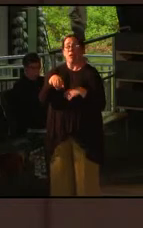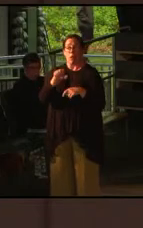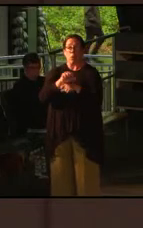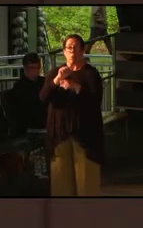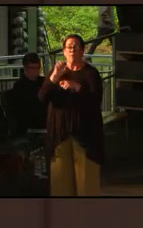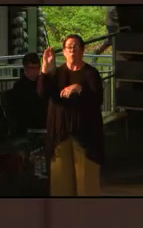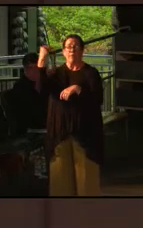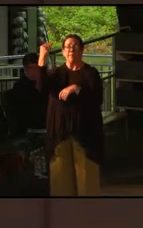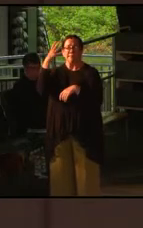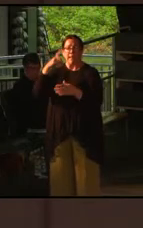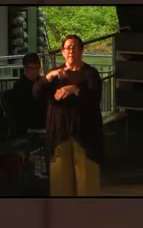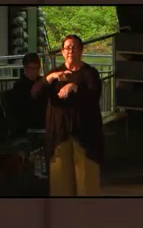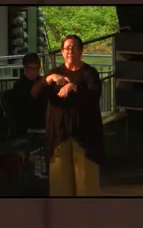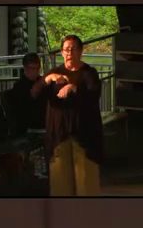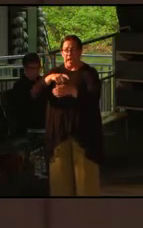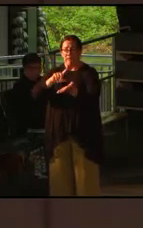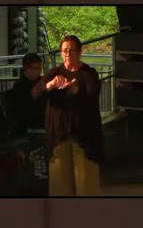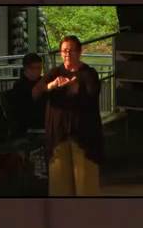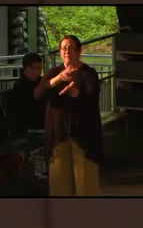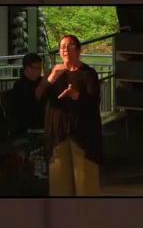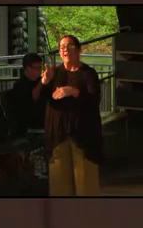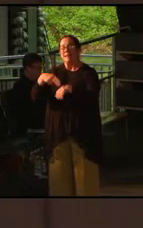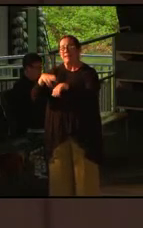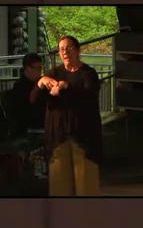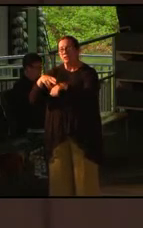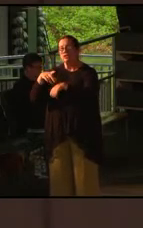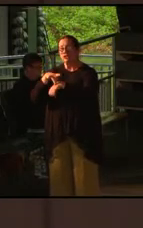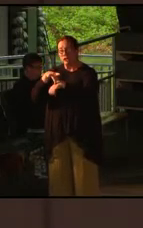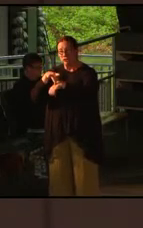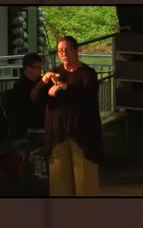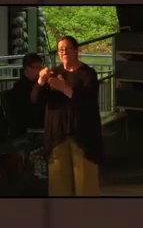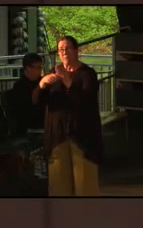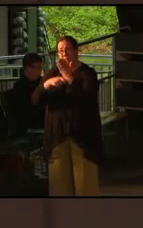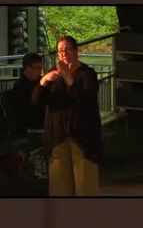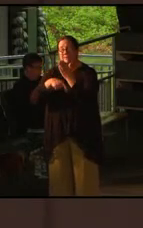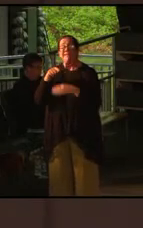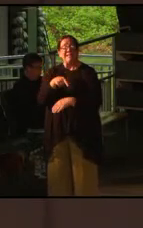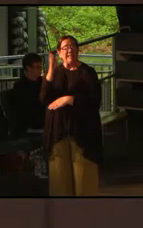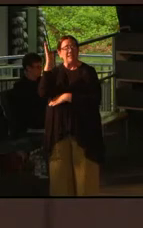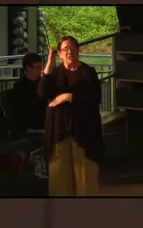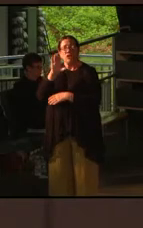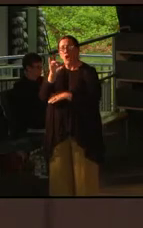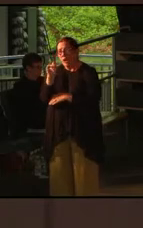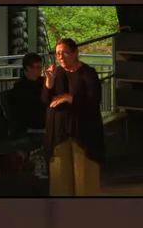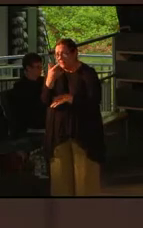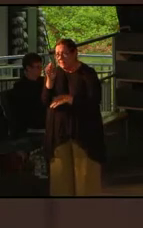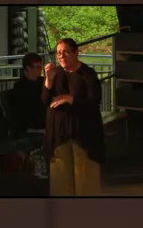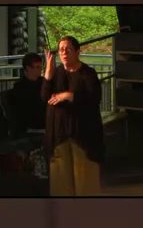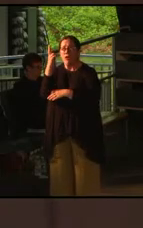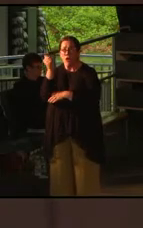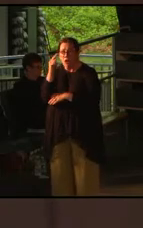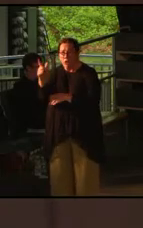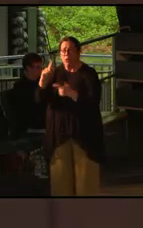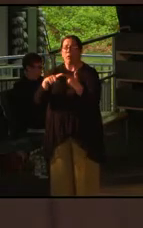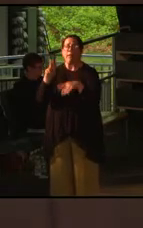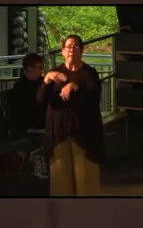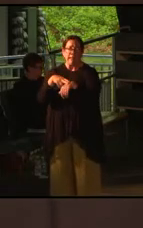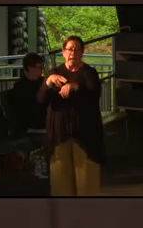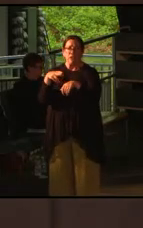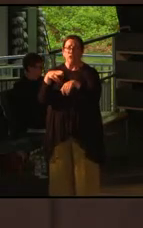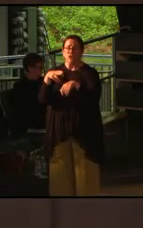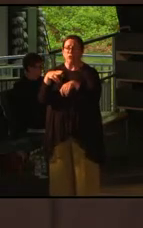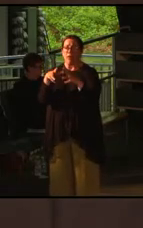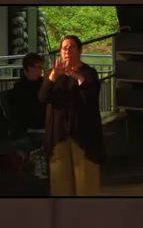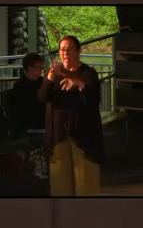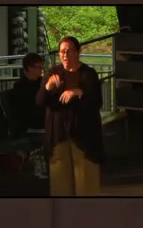Geographic. He has lectured at Carnegie Hall, the National Museum of African American History and Culture,